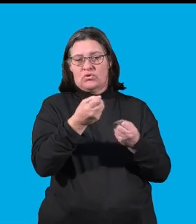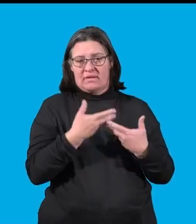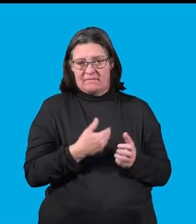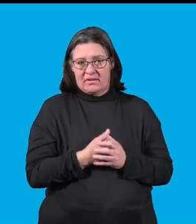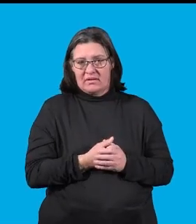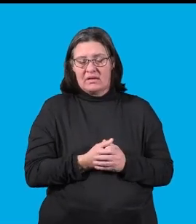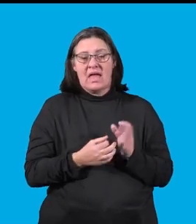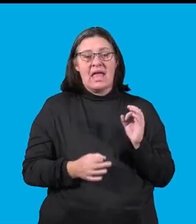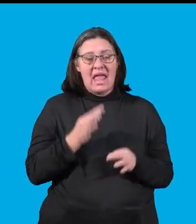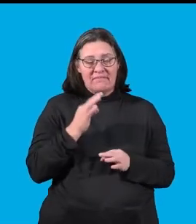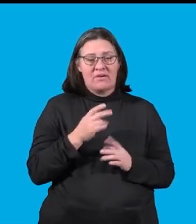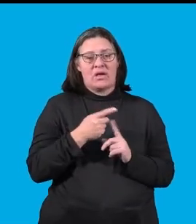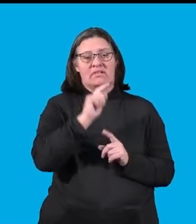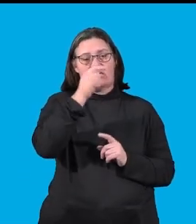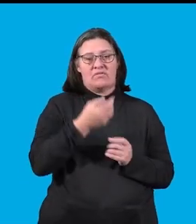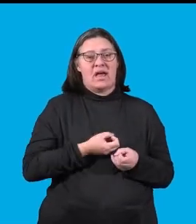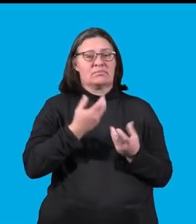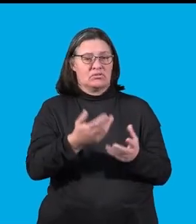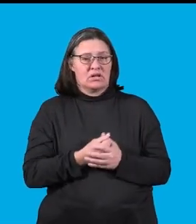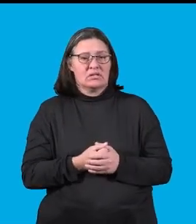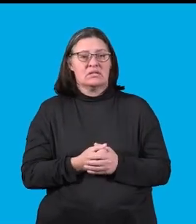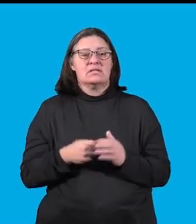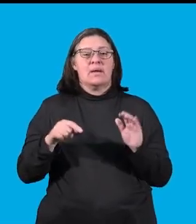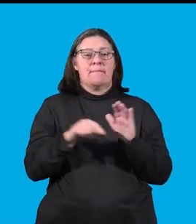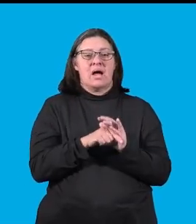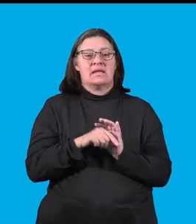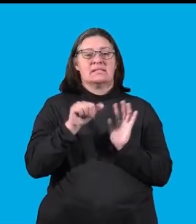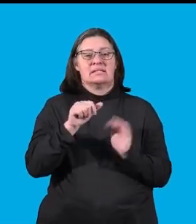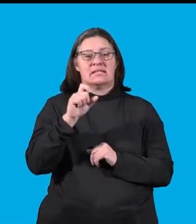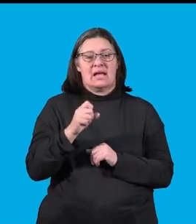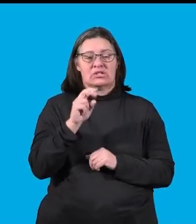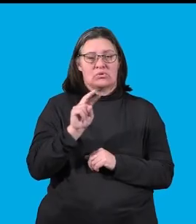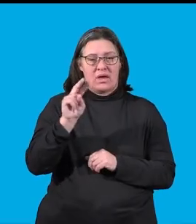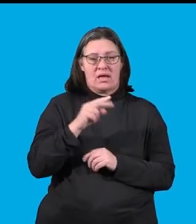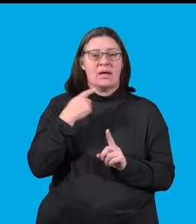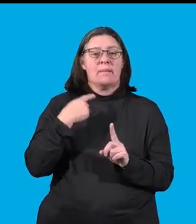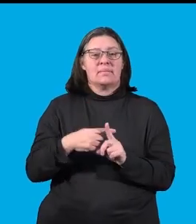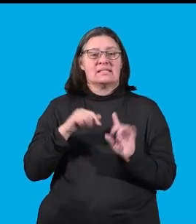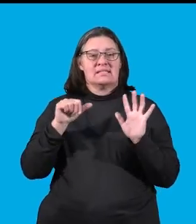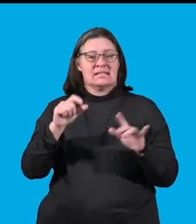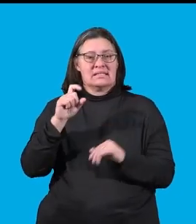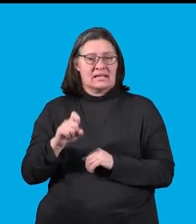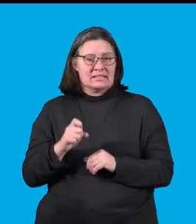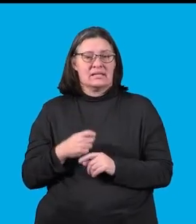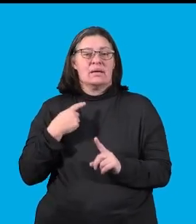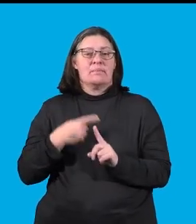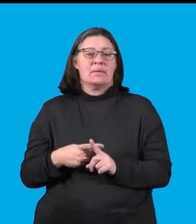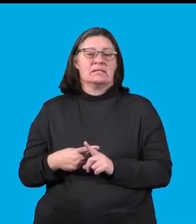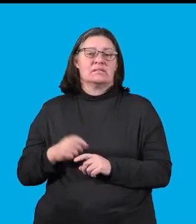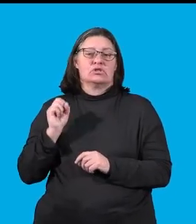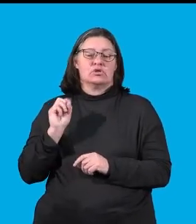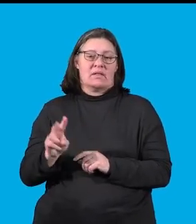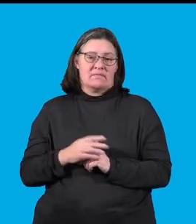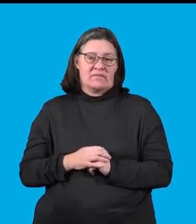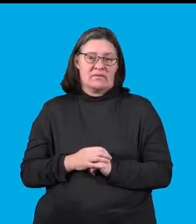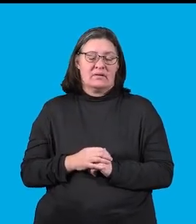what you were given. If I take the derivative of this expression, I get minus 6x squared plus 6x